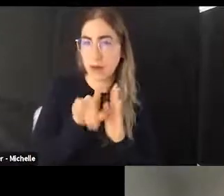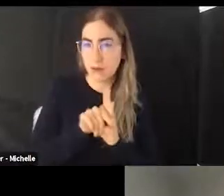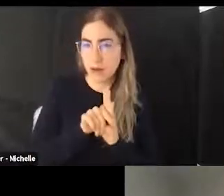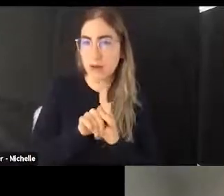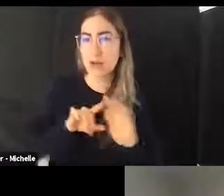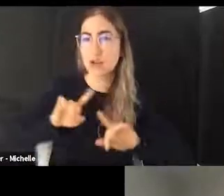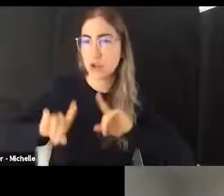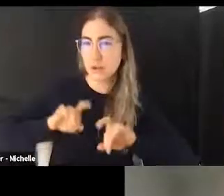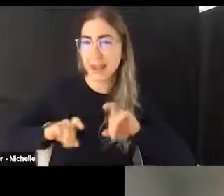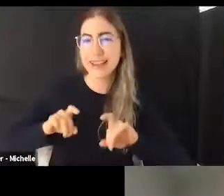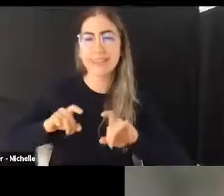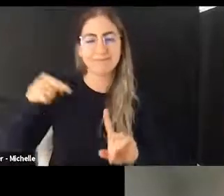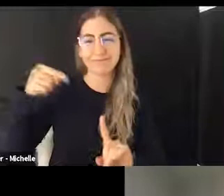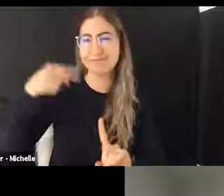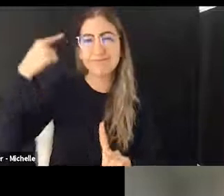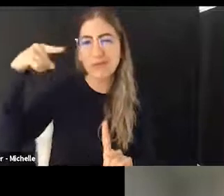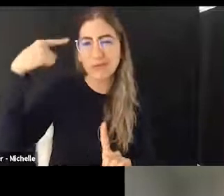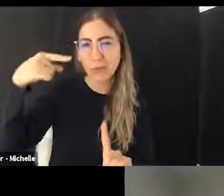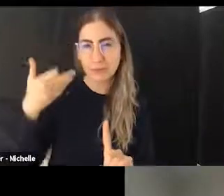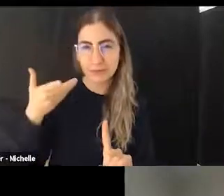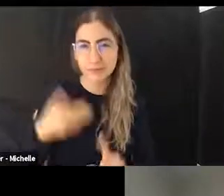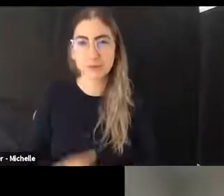its purpose.